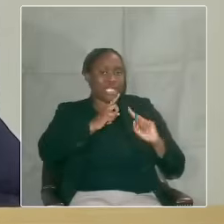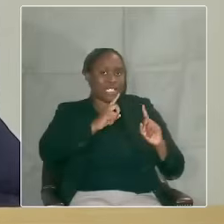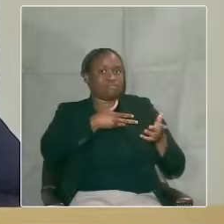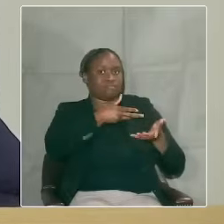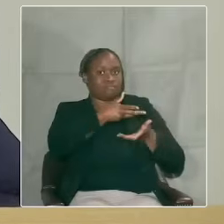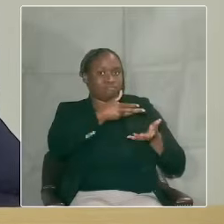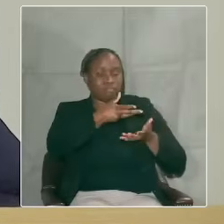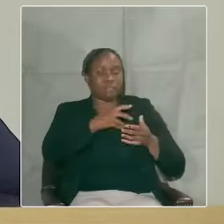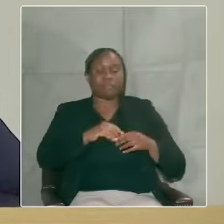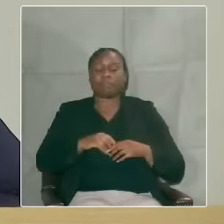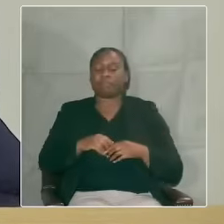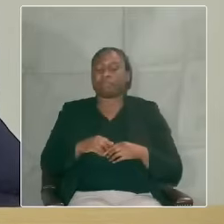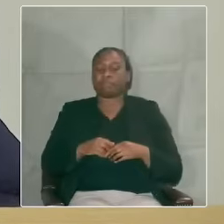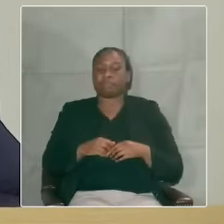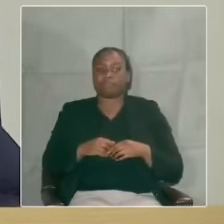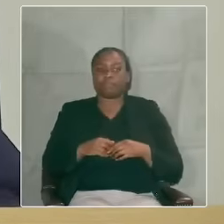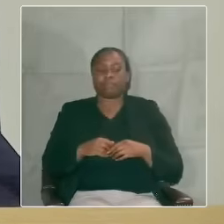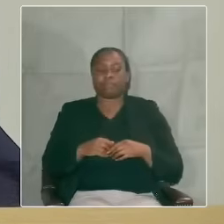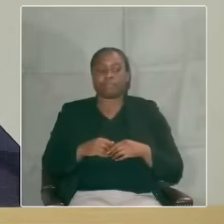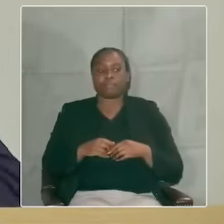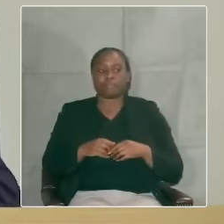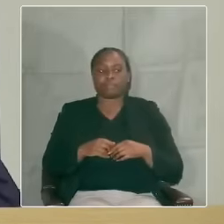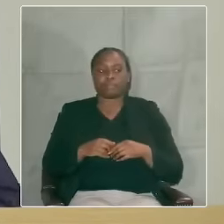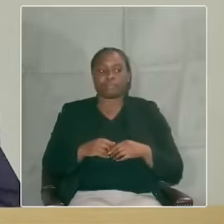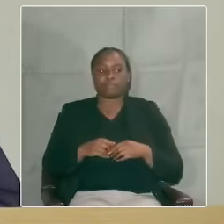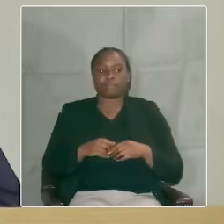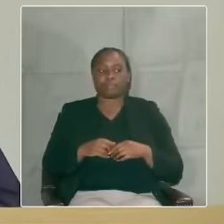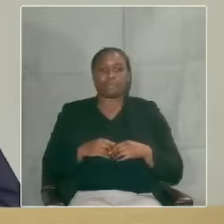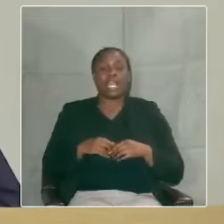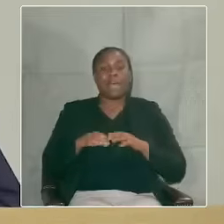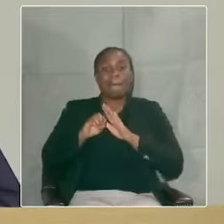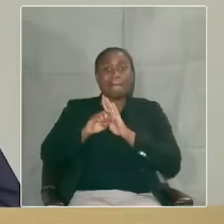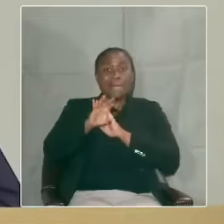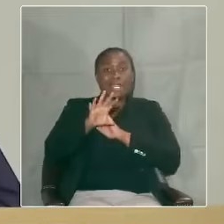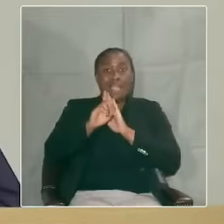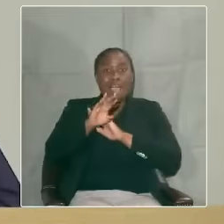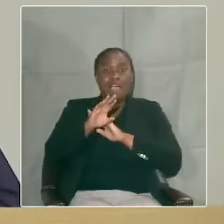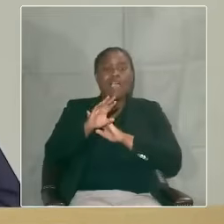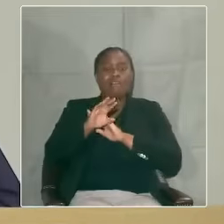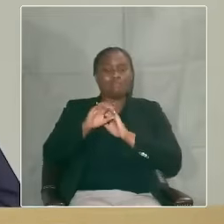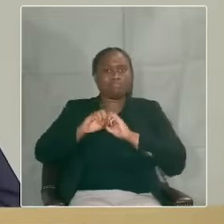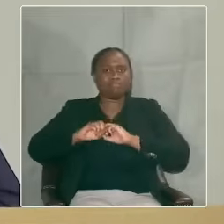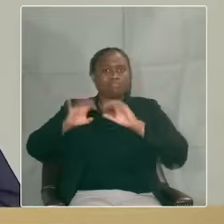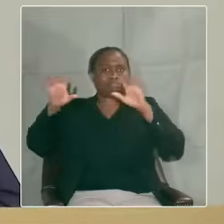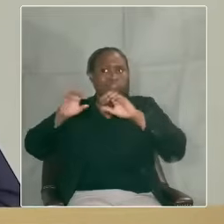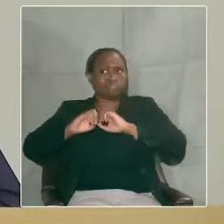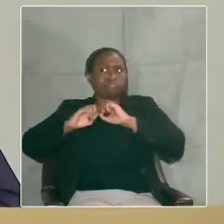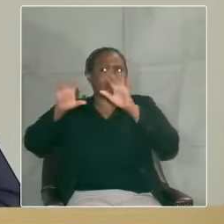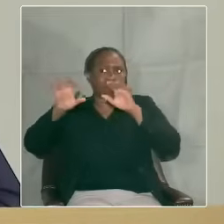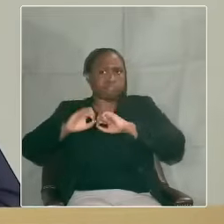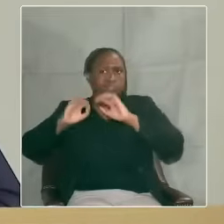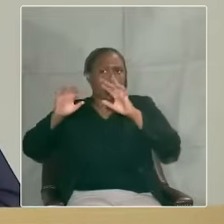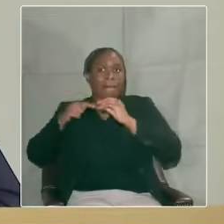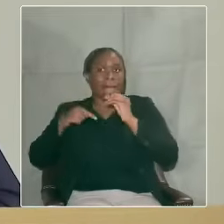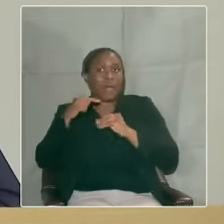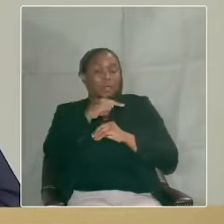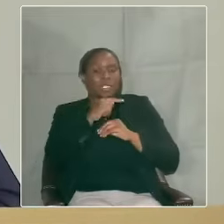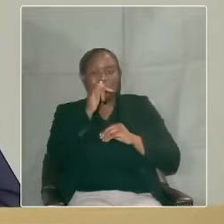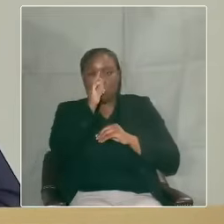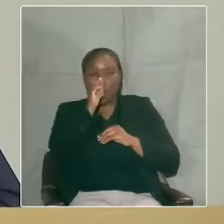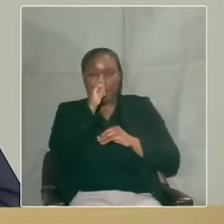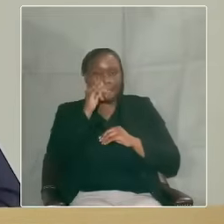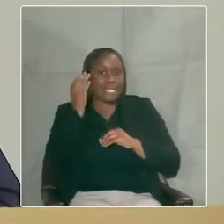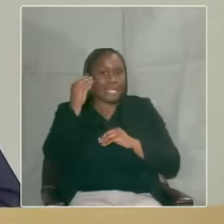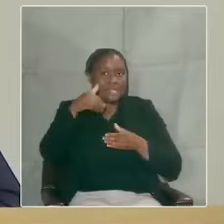At the same time, there were adverse media reports pertaining to crime intelligence. The